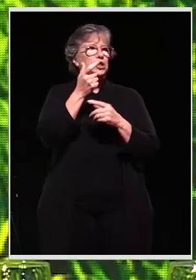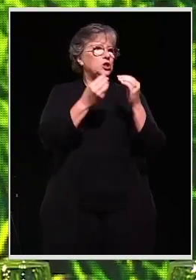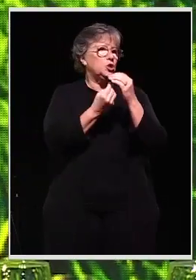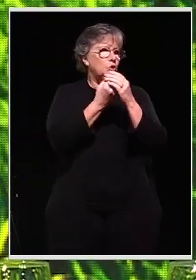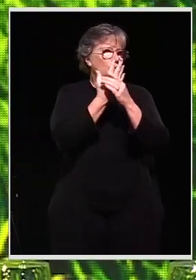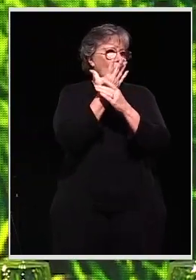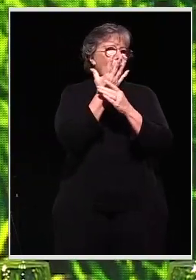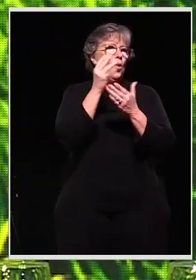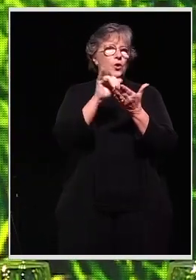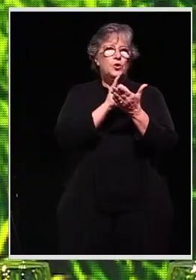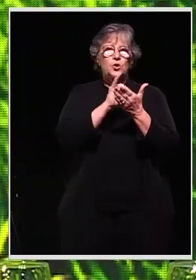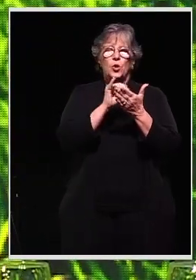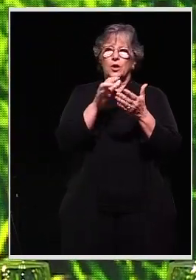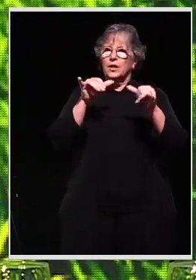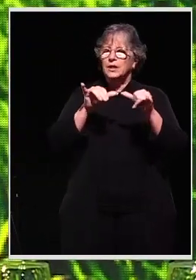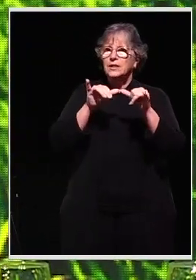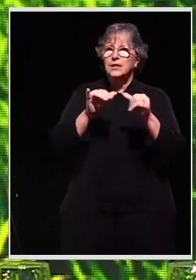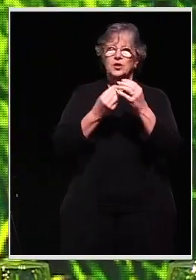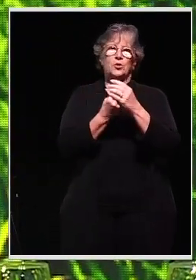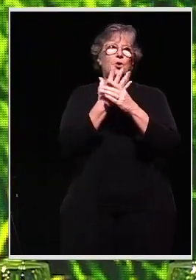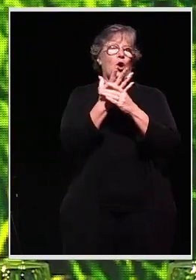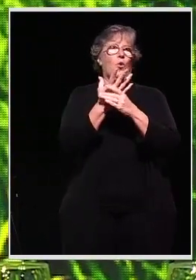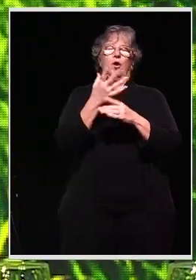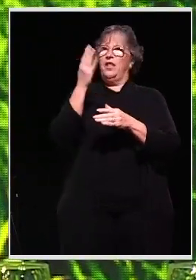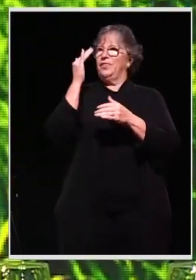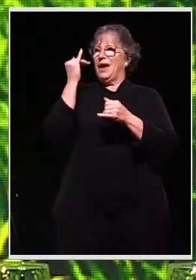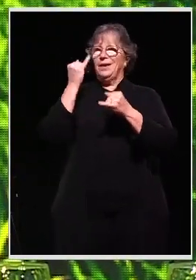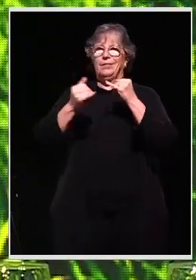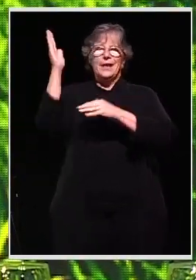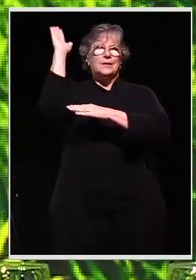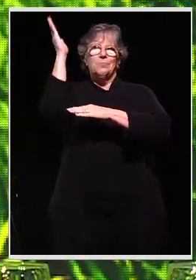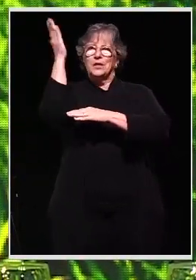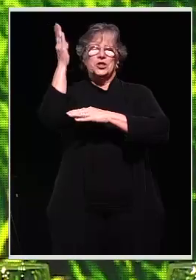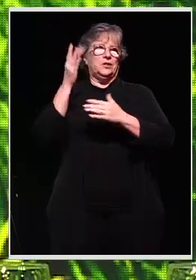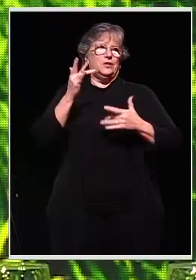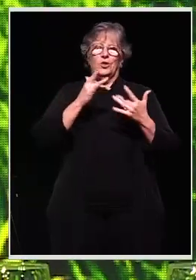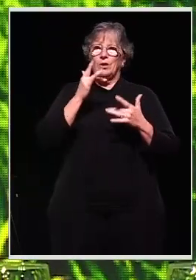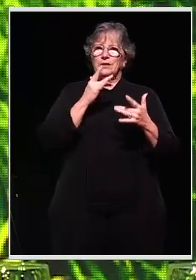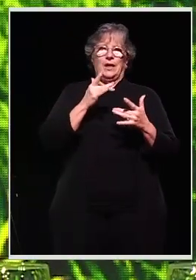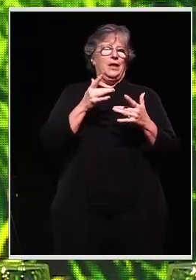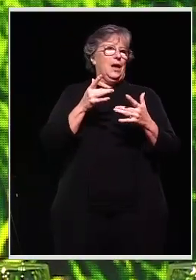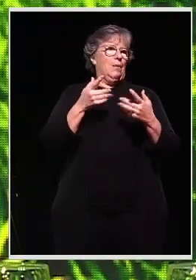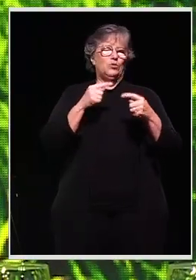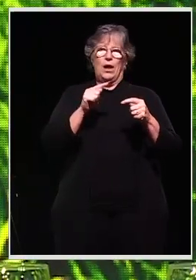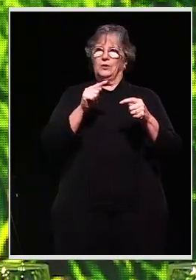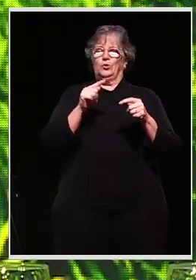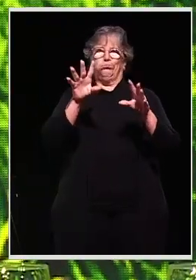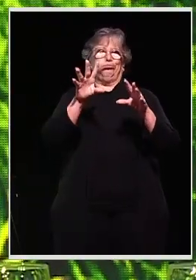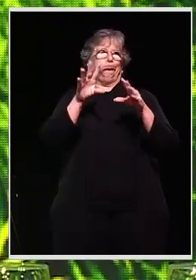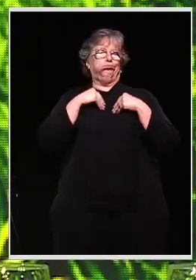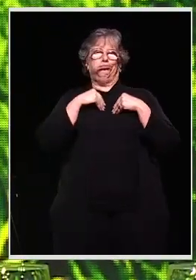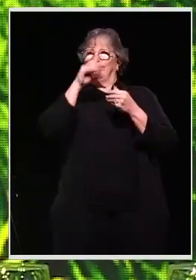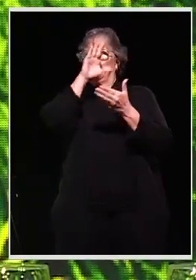grow, and that last pitch was just so exciting. I'm still trying to get over all the outstanding innovations that are happening here. I